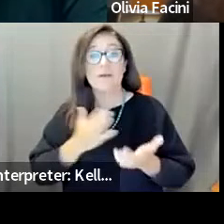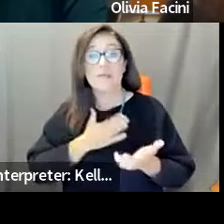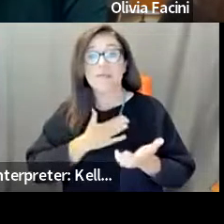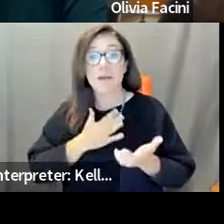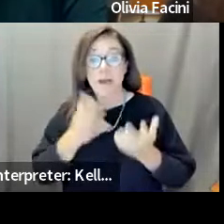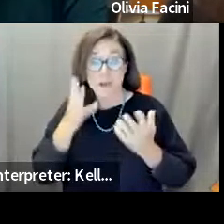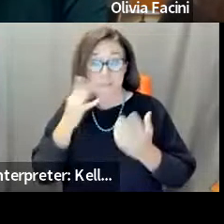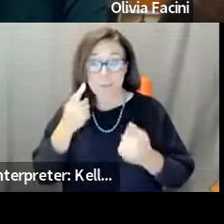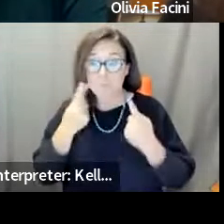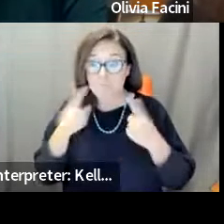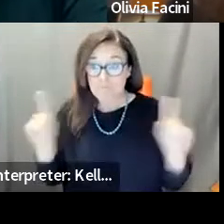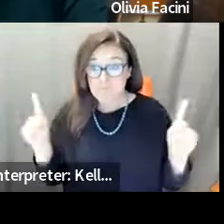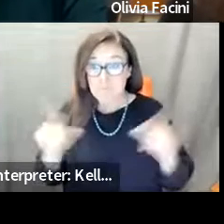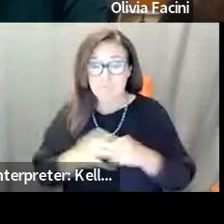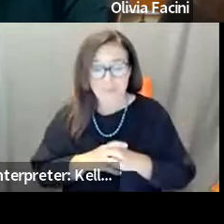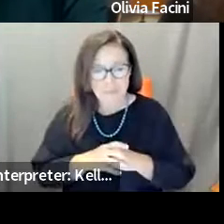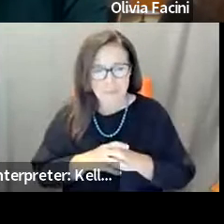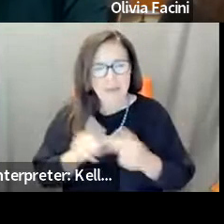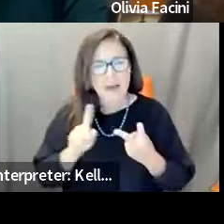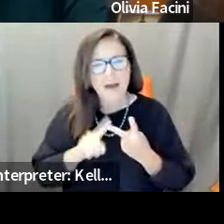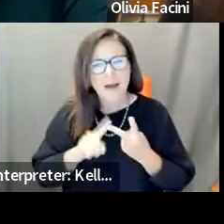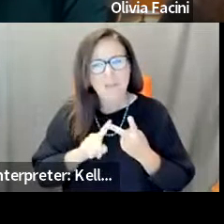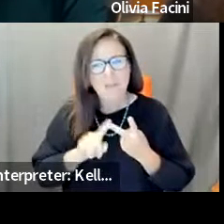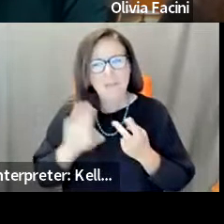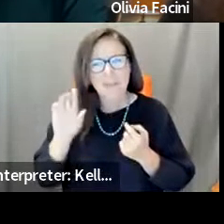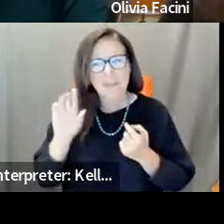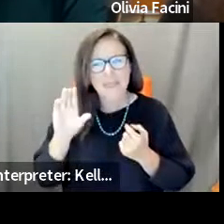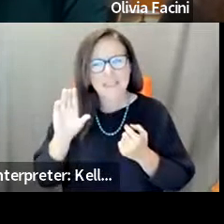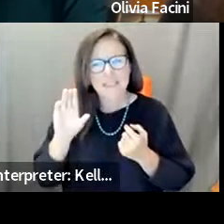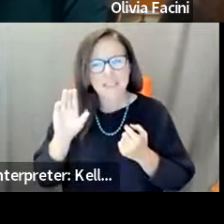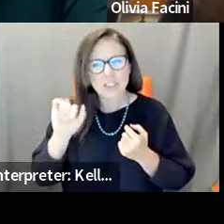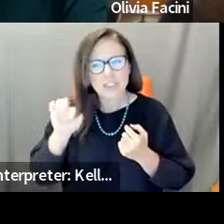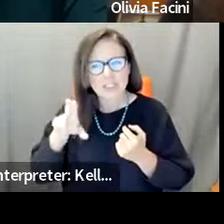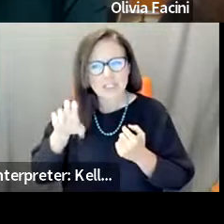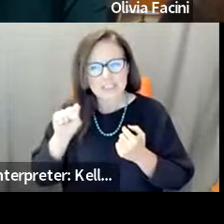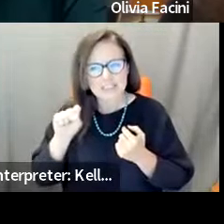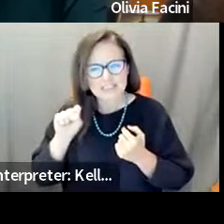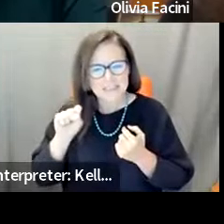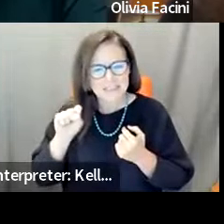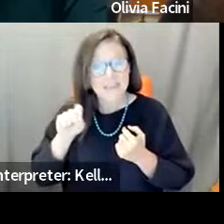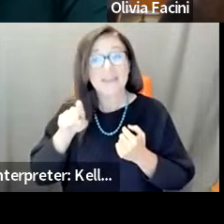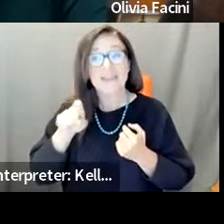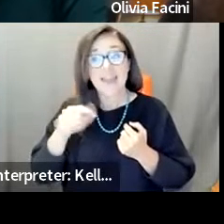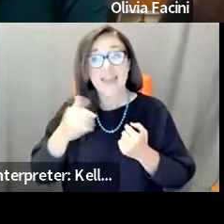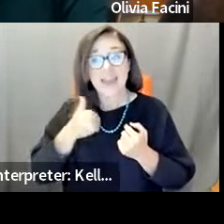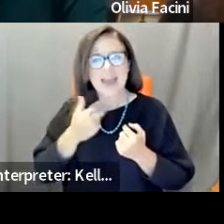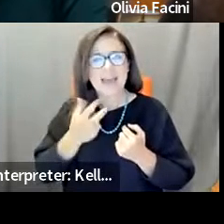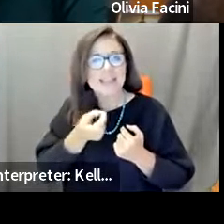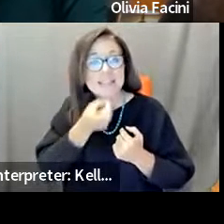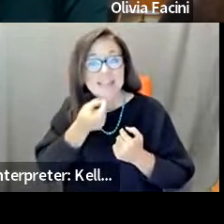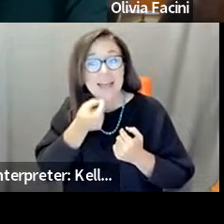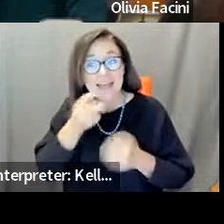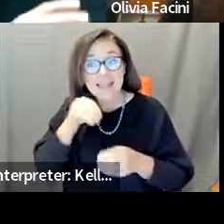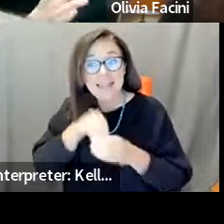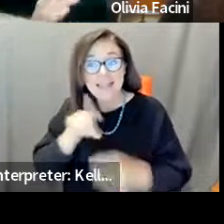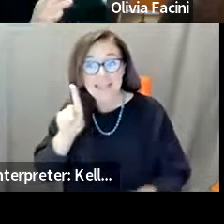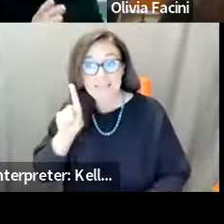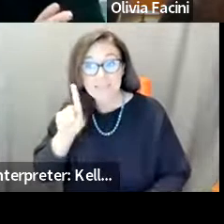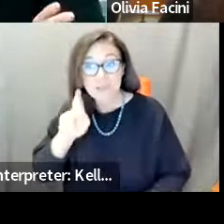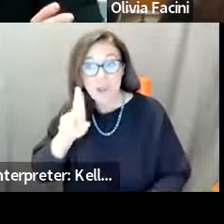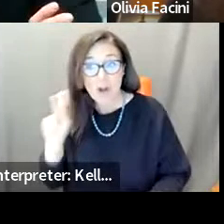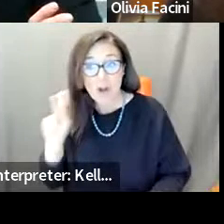the Big Apple Circus, they had a dining in the dark event where they invited